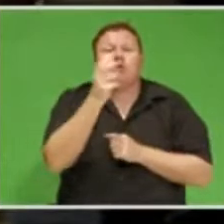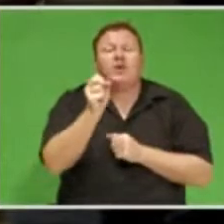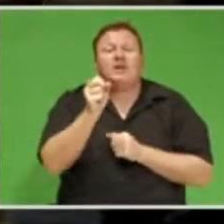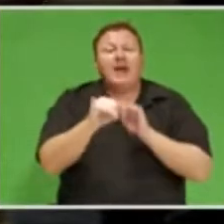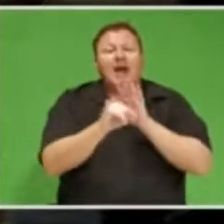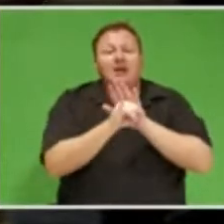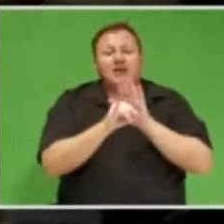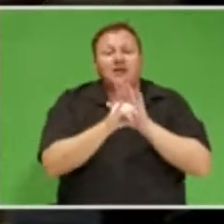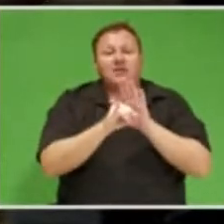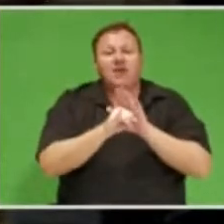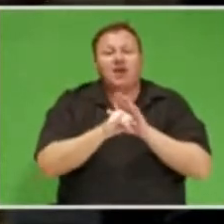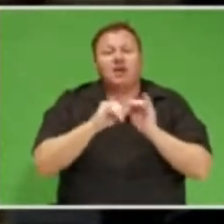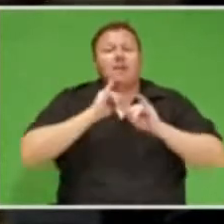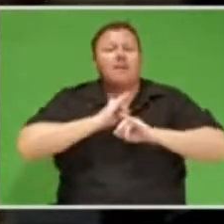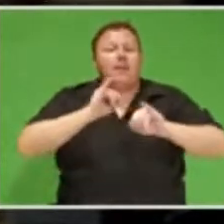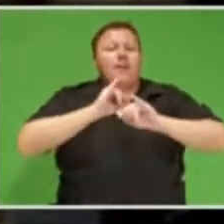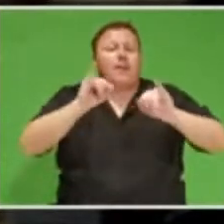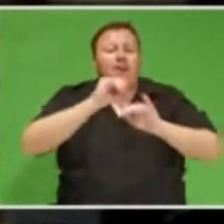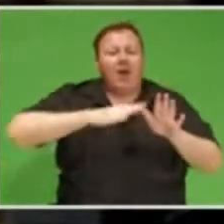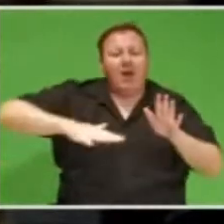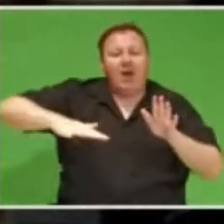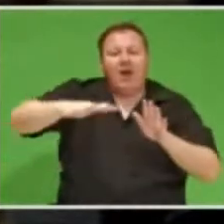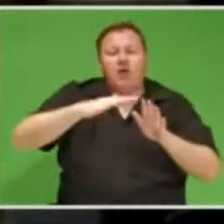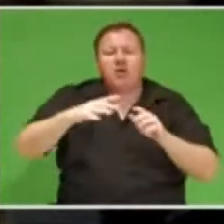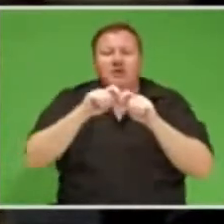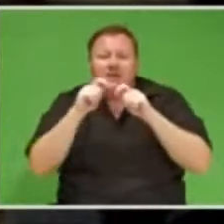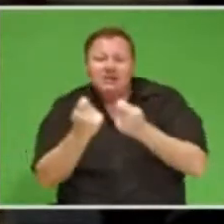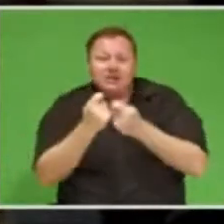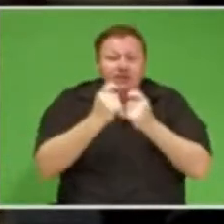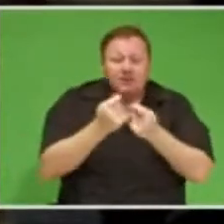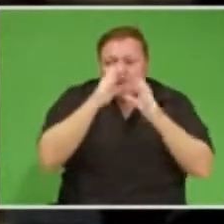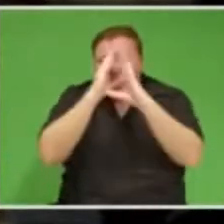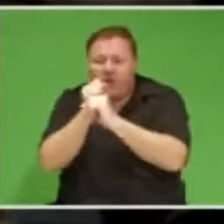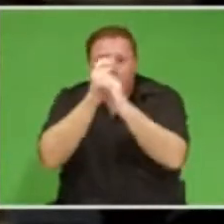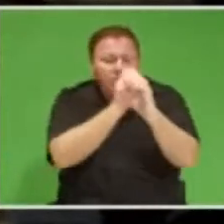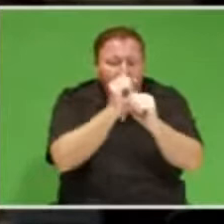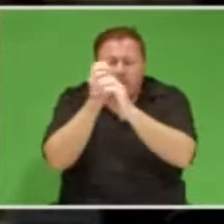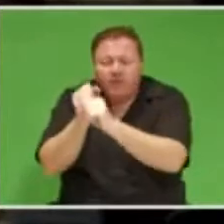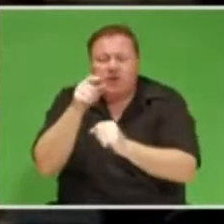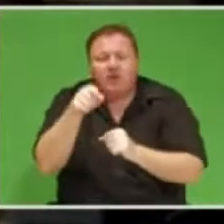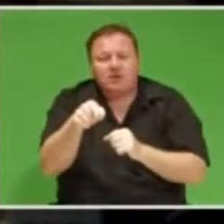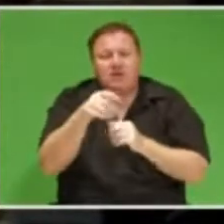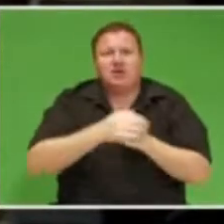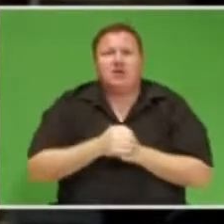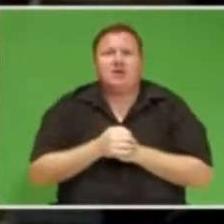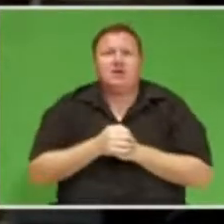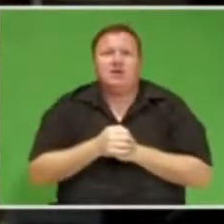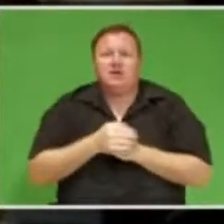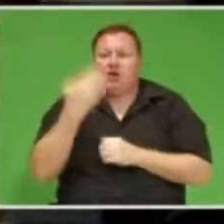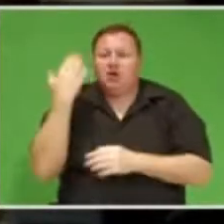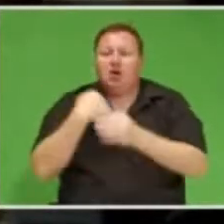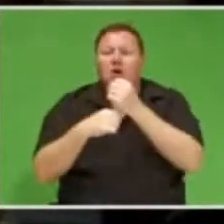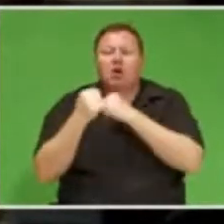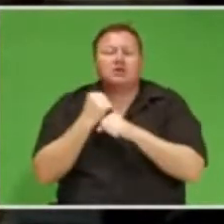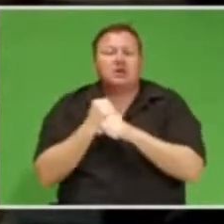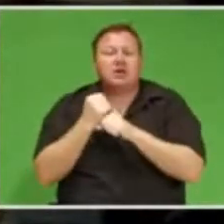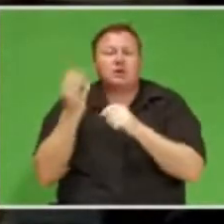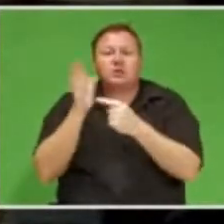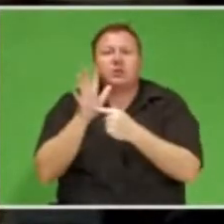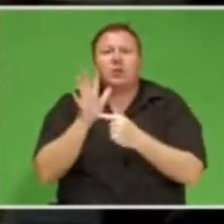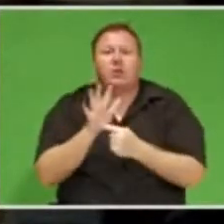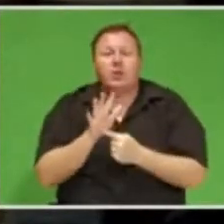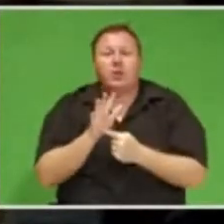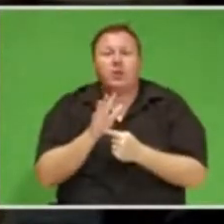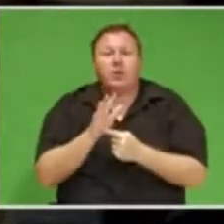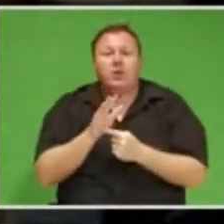hotspots. Last year, I drew attention to the enormous damage caused by the theft of